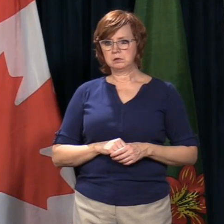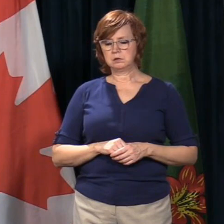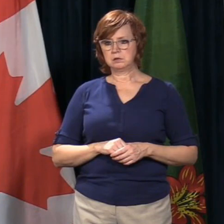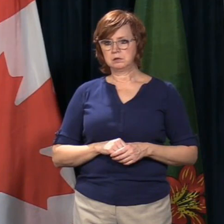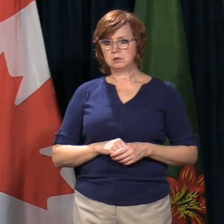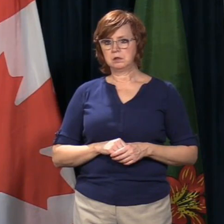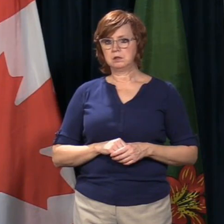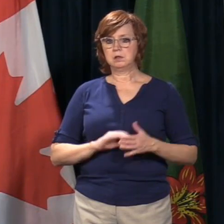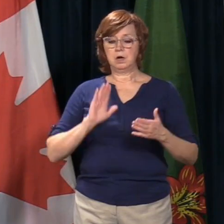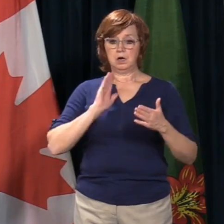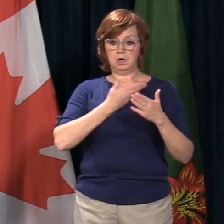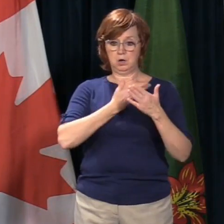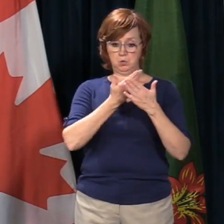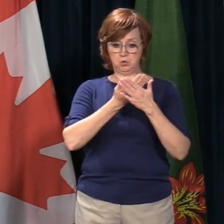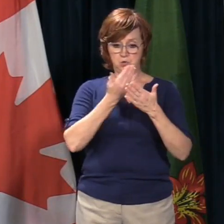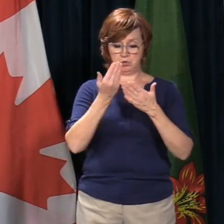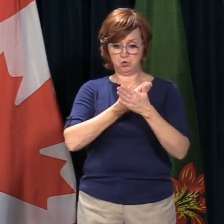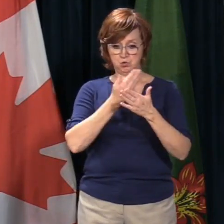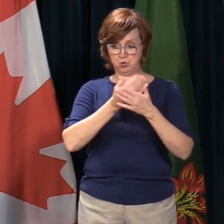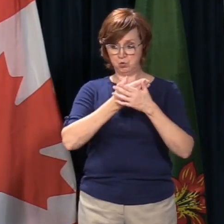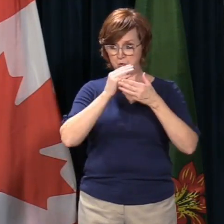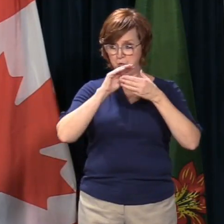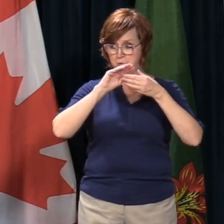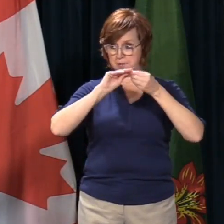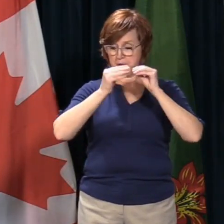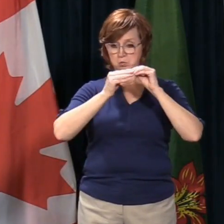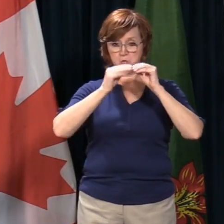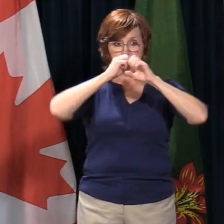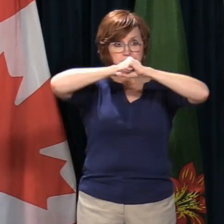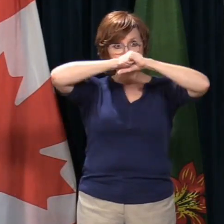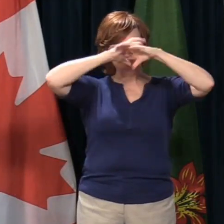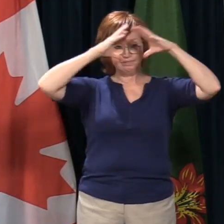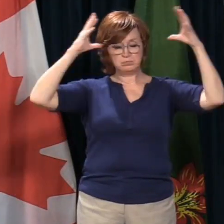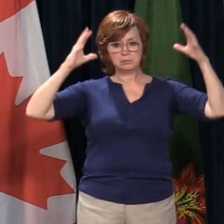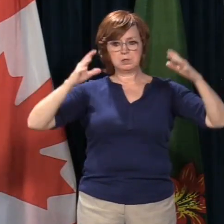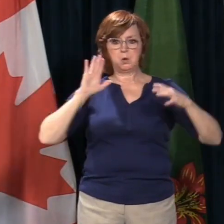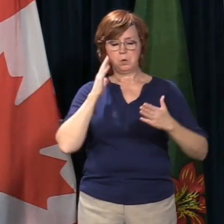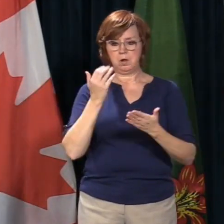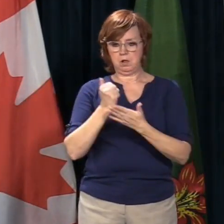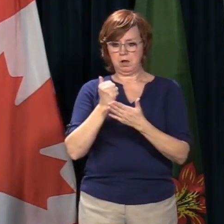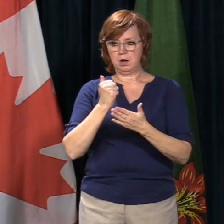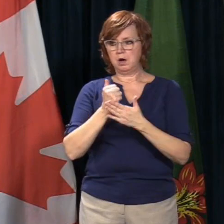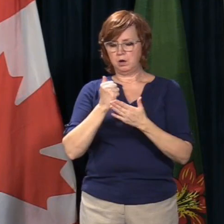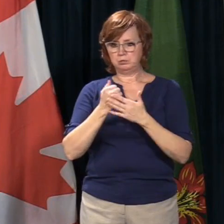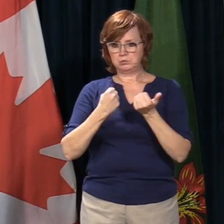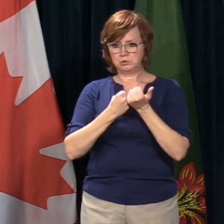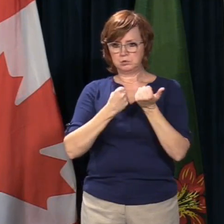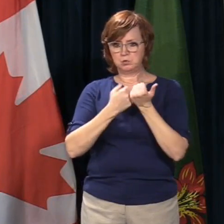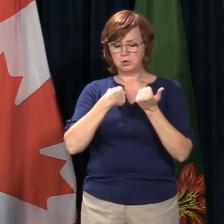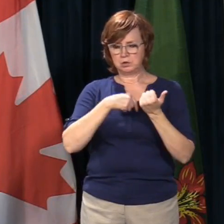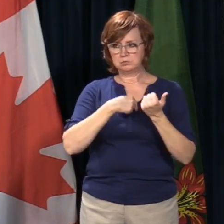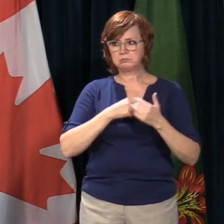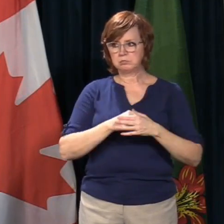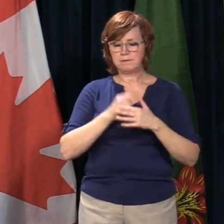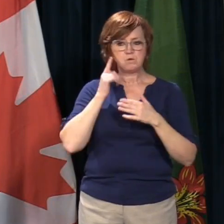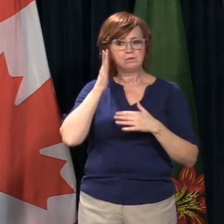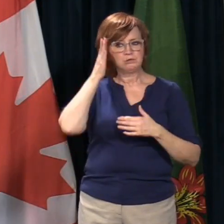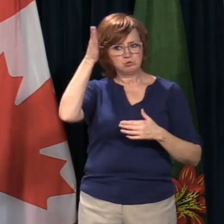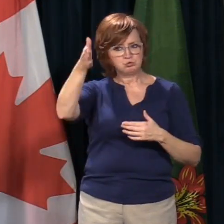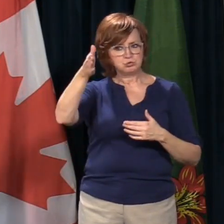that may be made with respect to the phasing in of a reduction of the restrictions. With respect